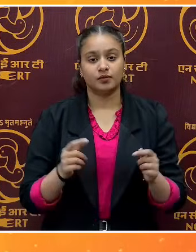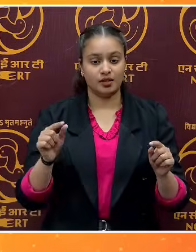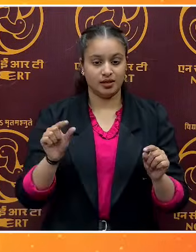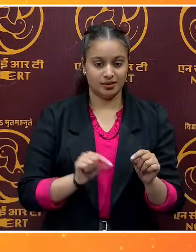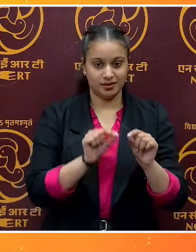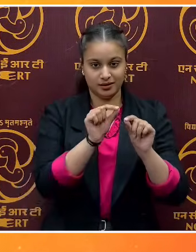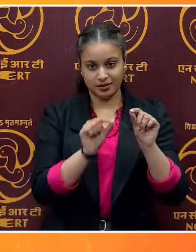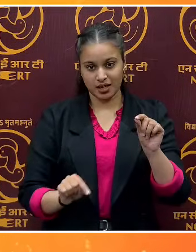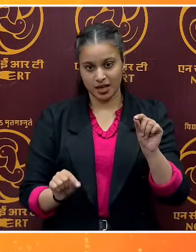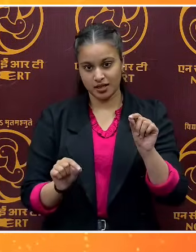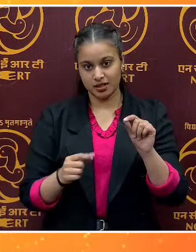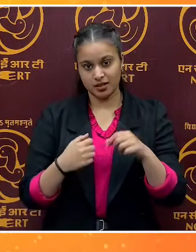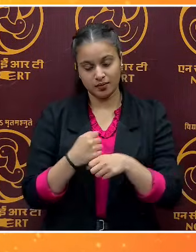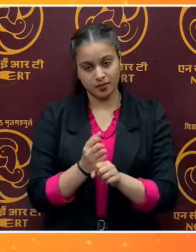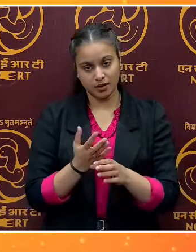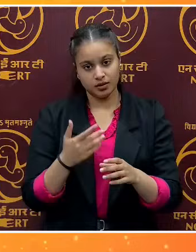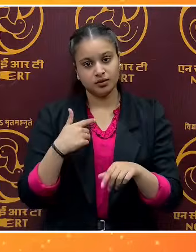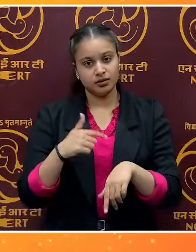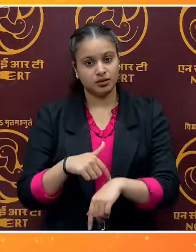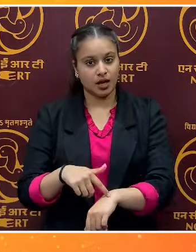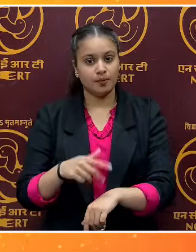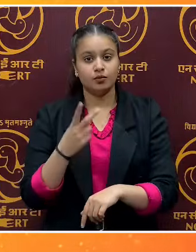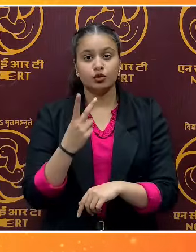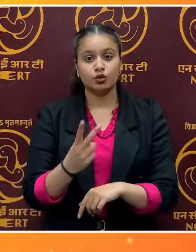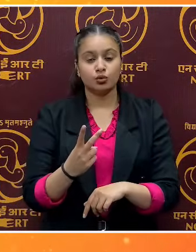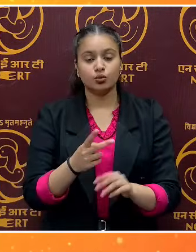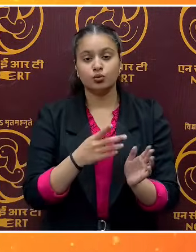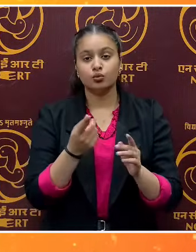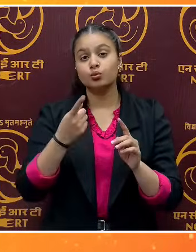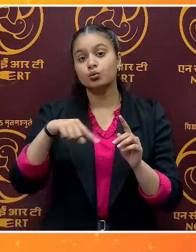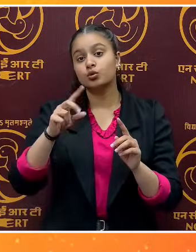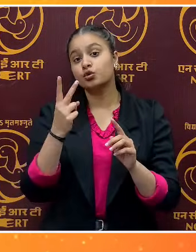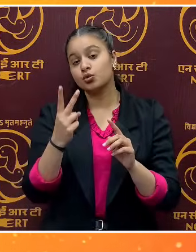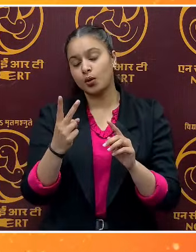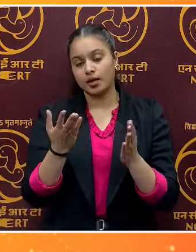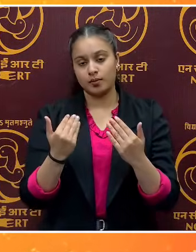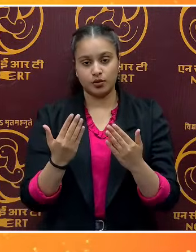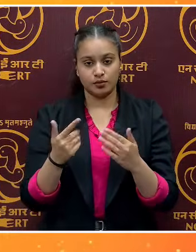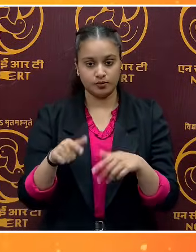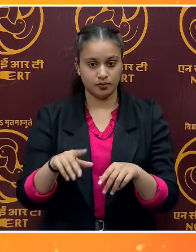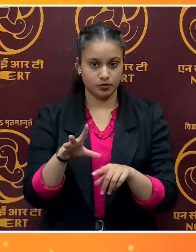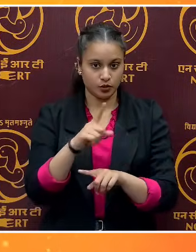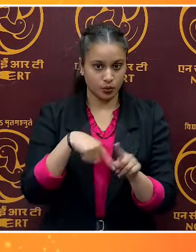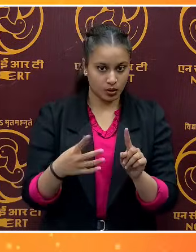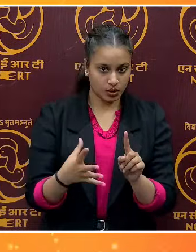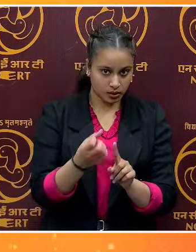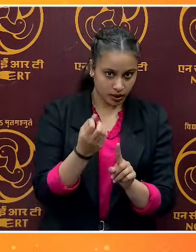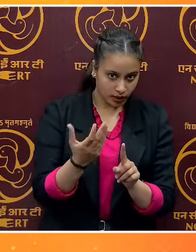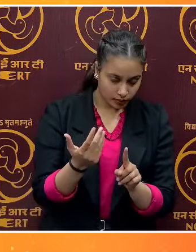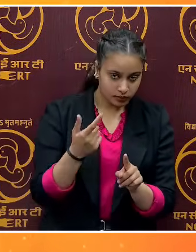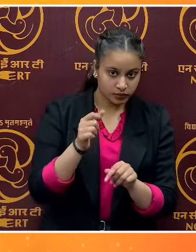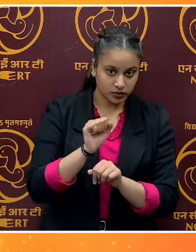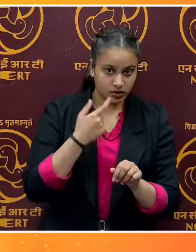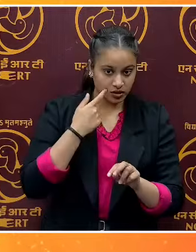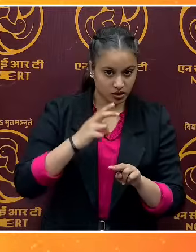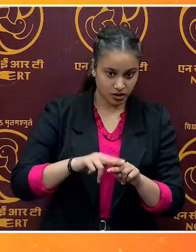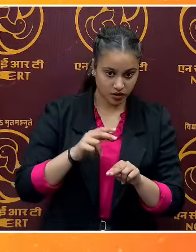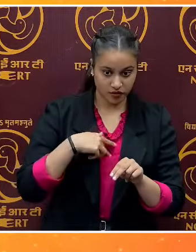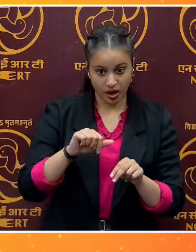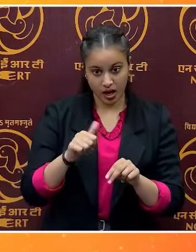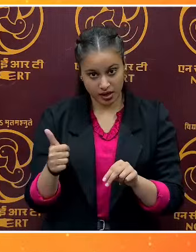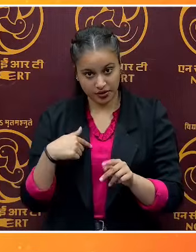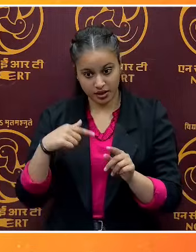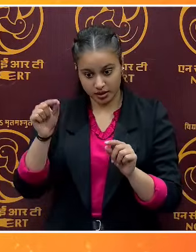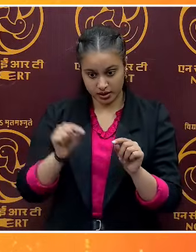construction at a time for 2 squares. Alright. Now you will find that if I join the other